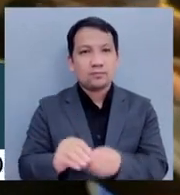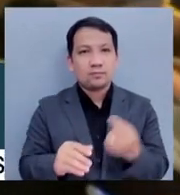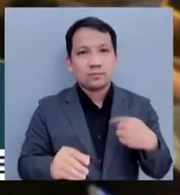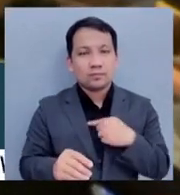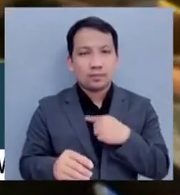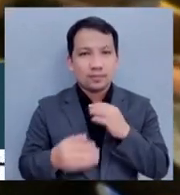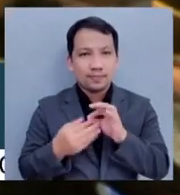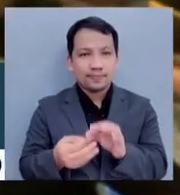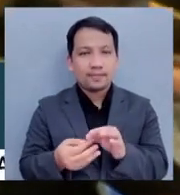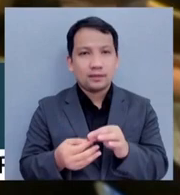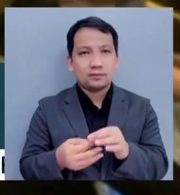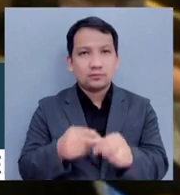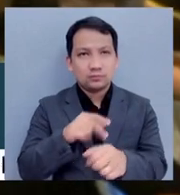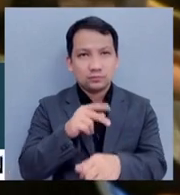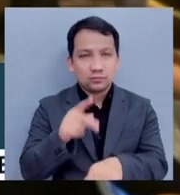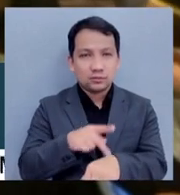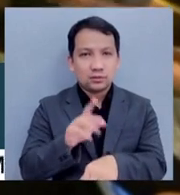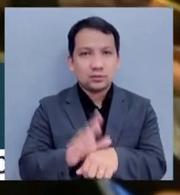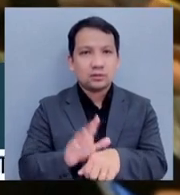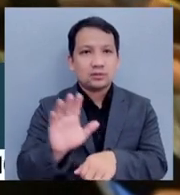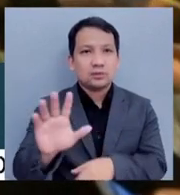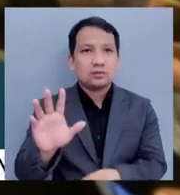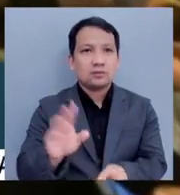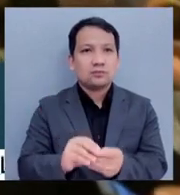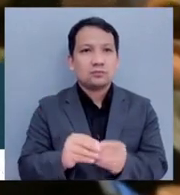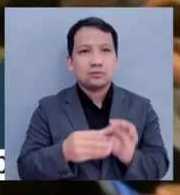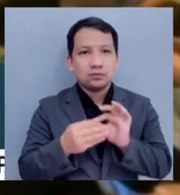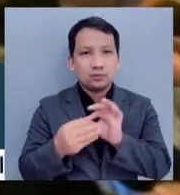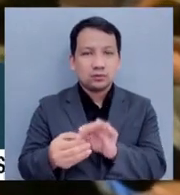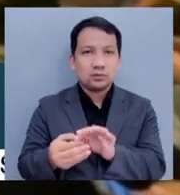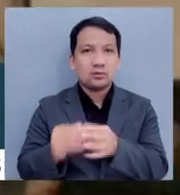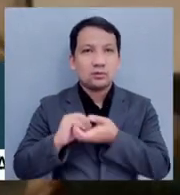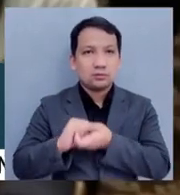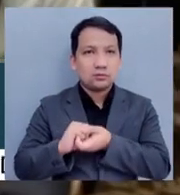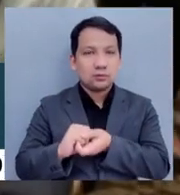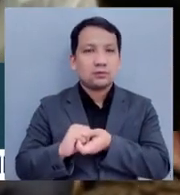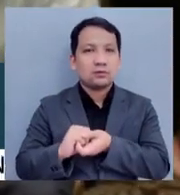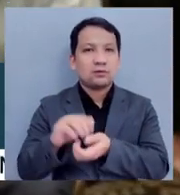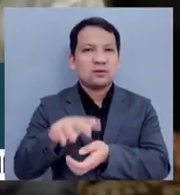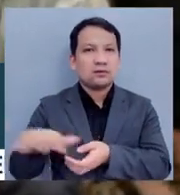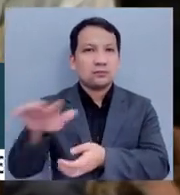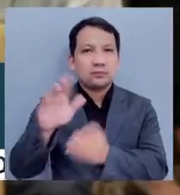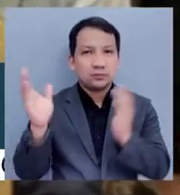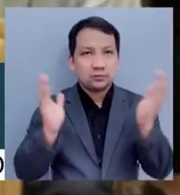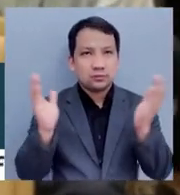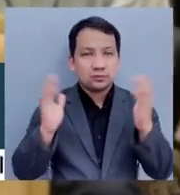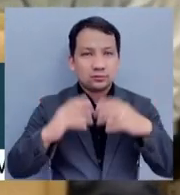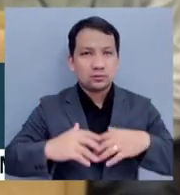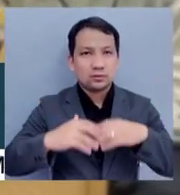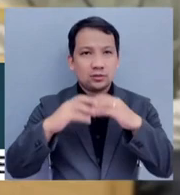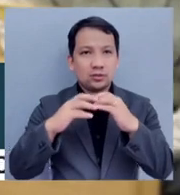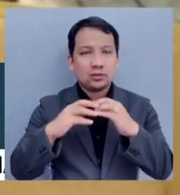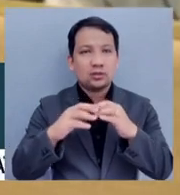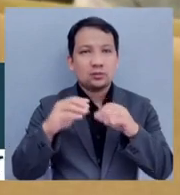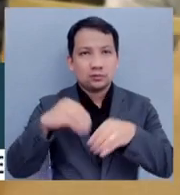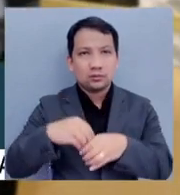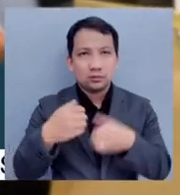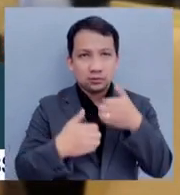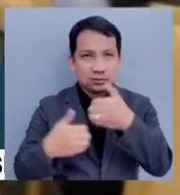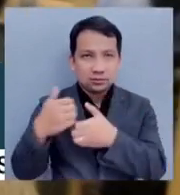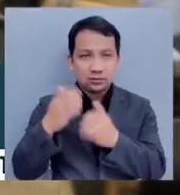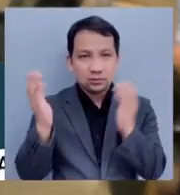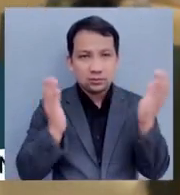and that the Philippines could also be a leading global partner in outsourcing services in the construction and engineering